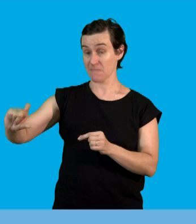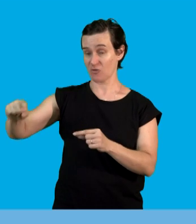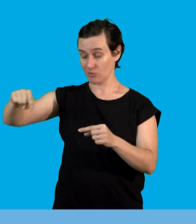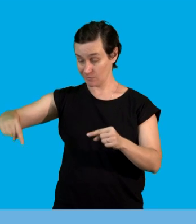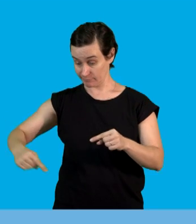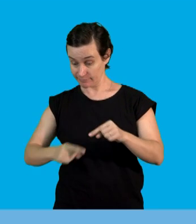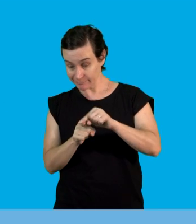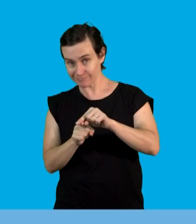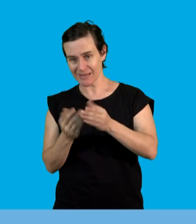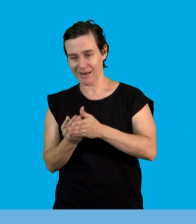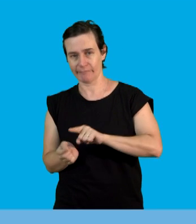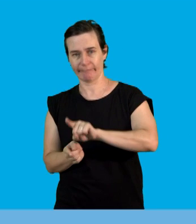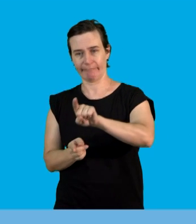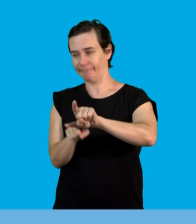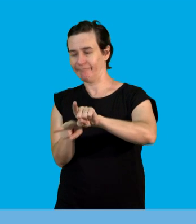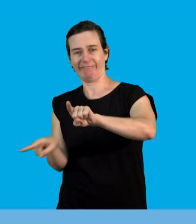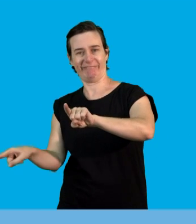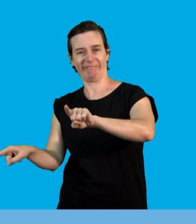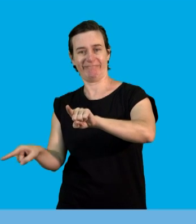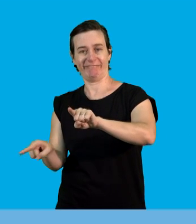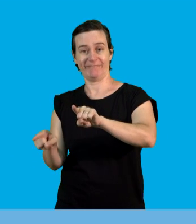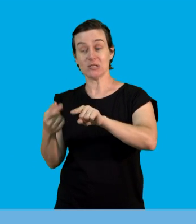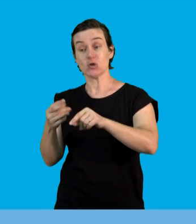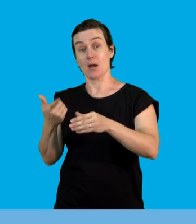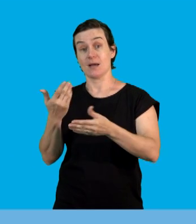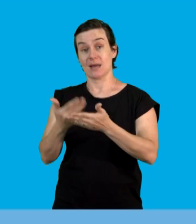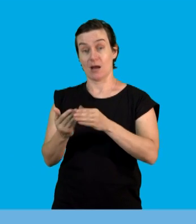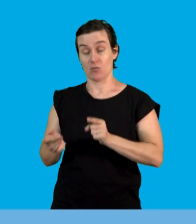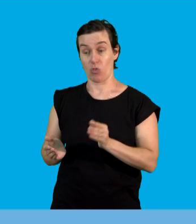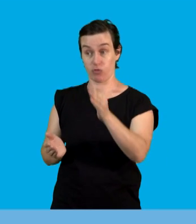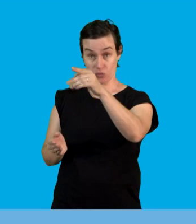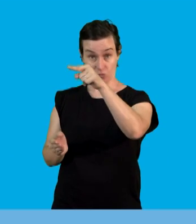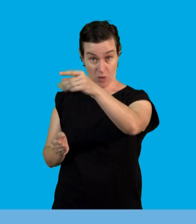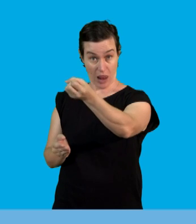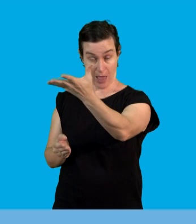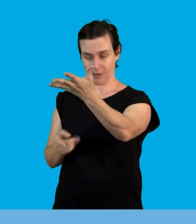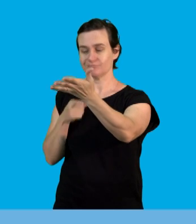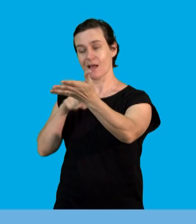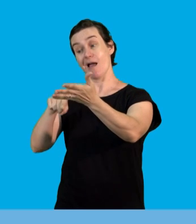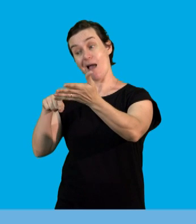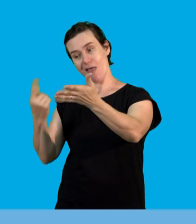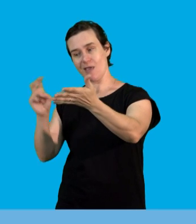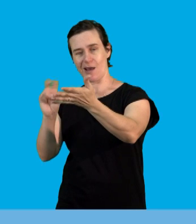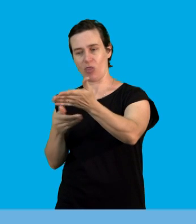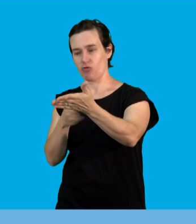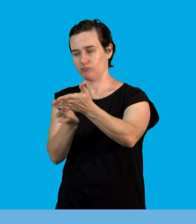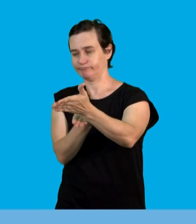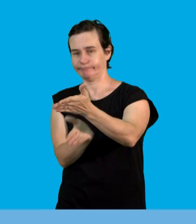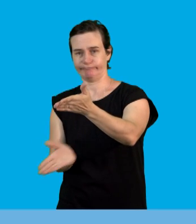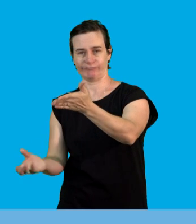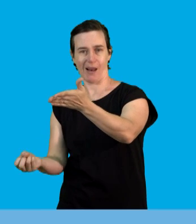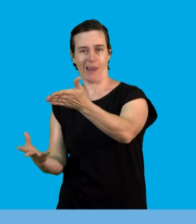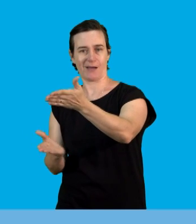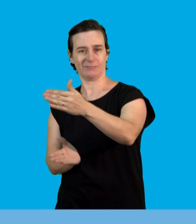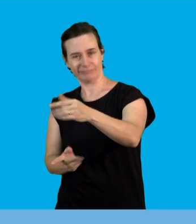this point, it divides. Some of it has to go through this resistor and the other one has to go through the other resistor. So there's more